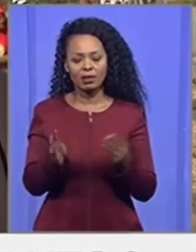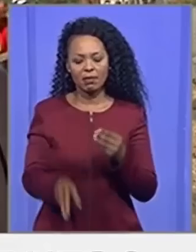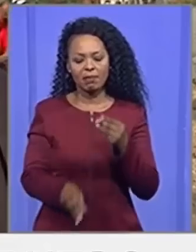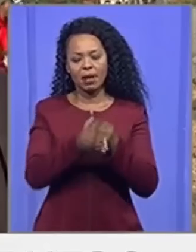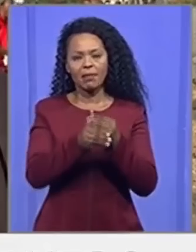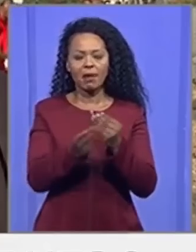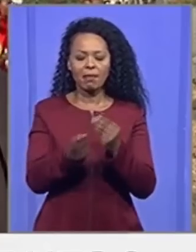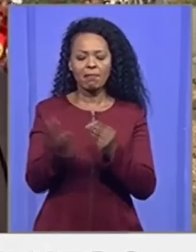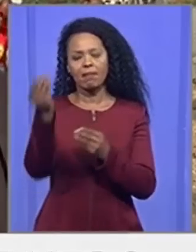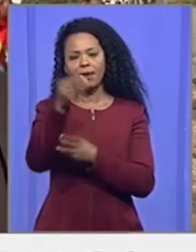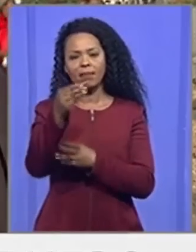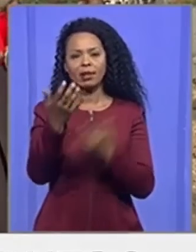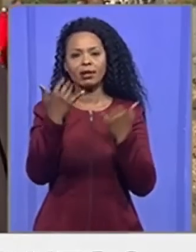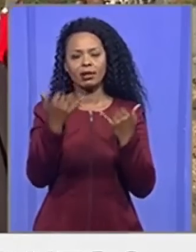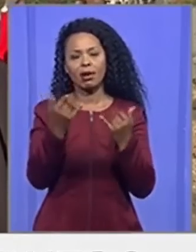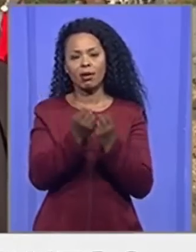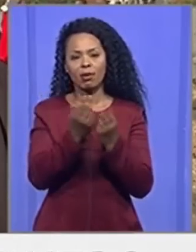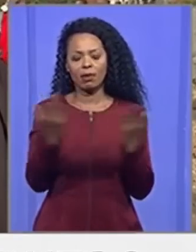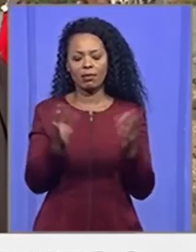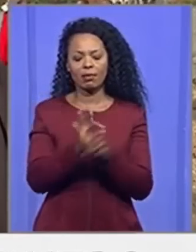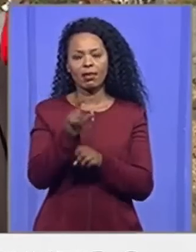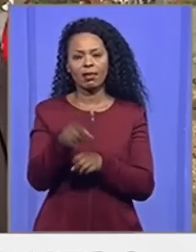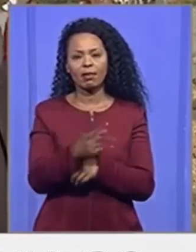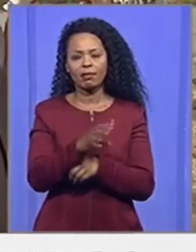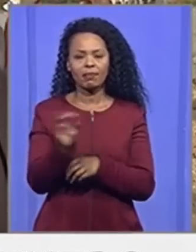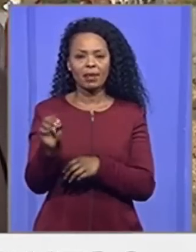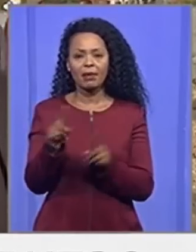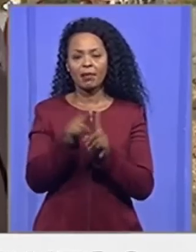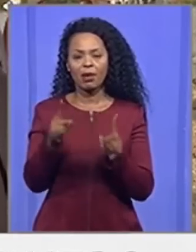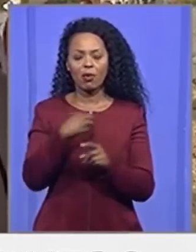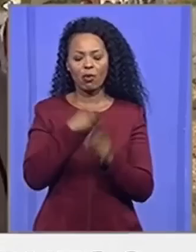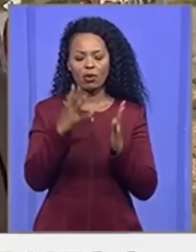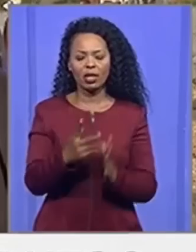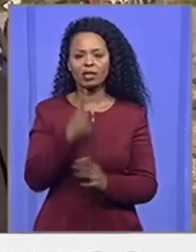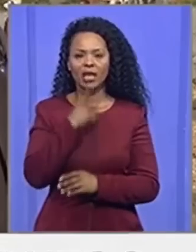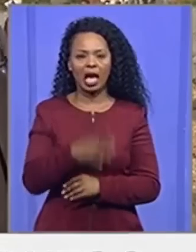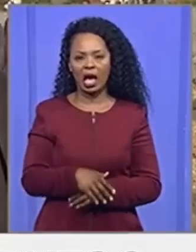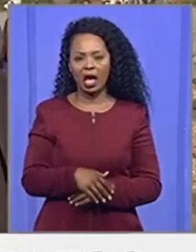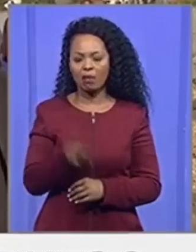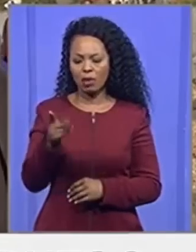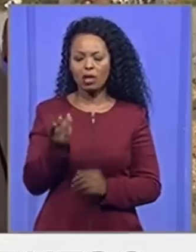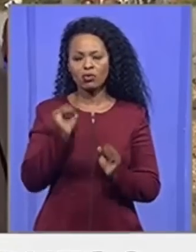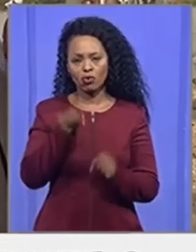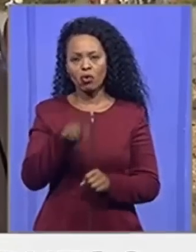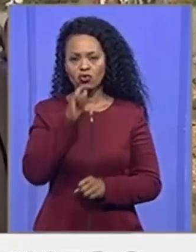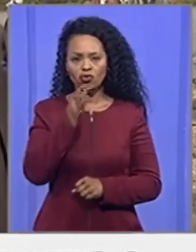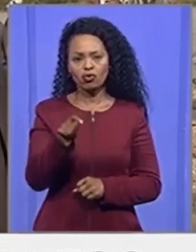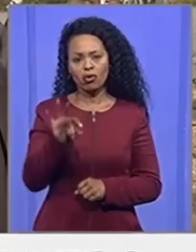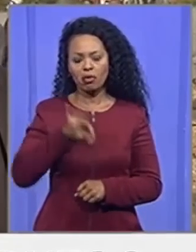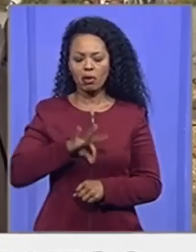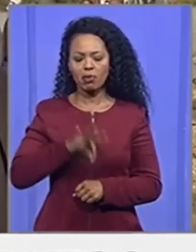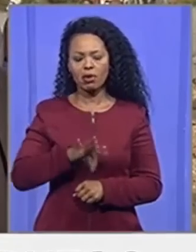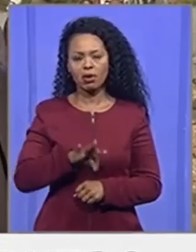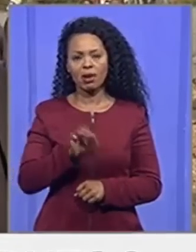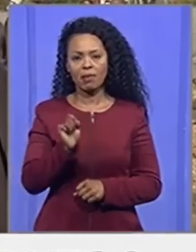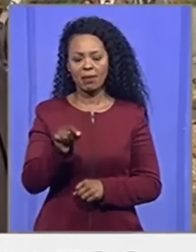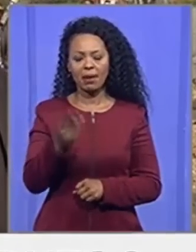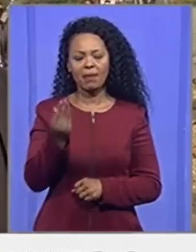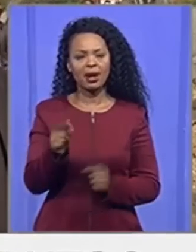tswe mothapi yena kapa yena ra mosebetsi. O bua jwalo ka molomo fela hore basebetsi ba fumana 13,800. Empa nnete ya taba ke